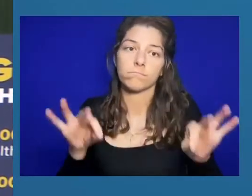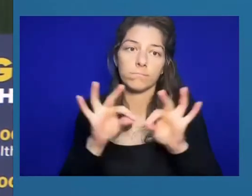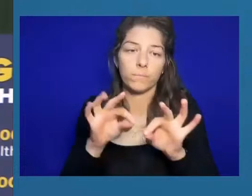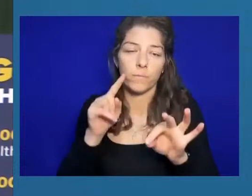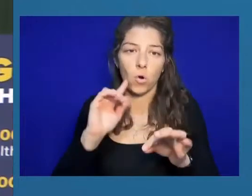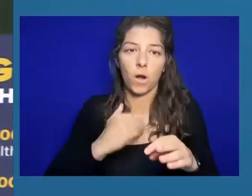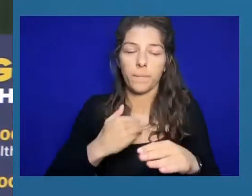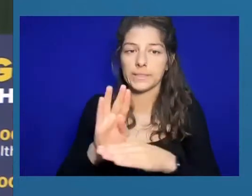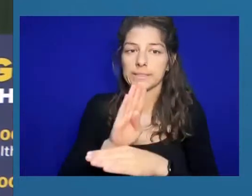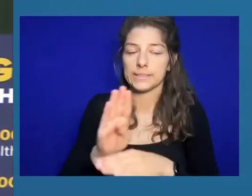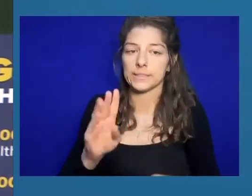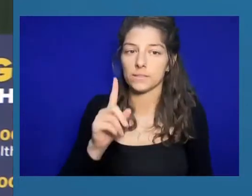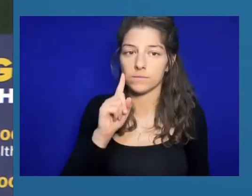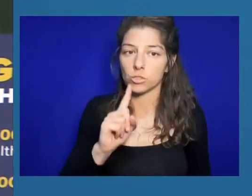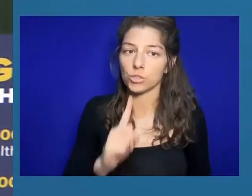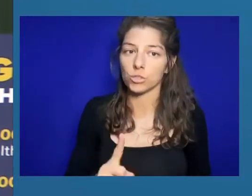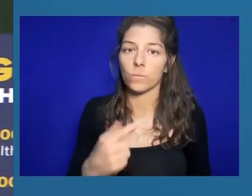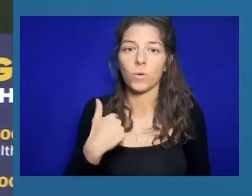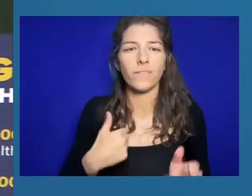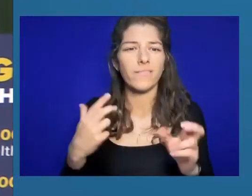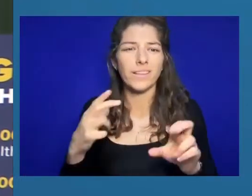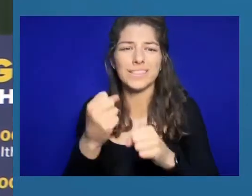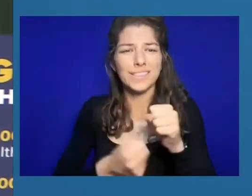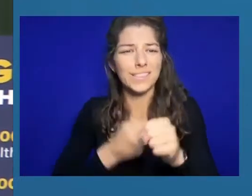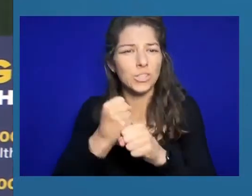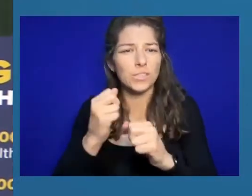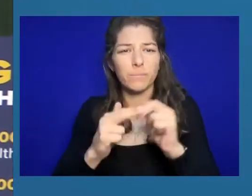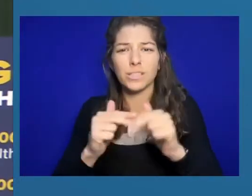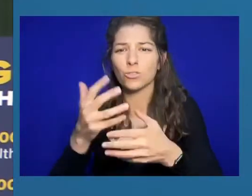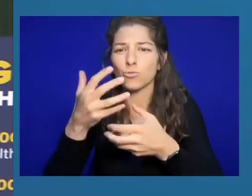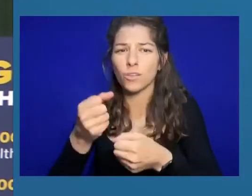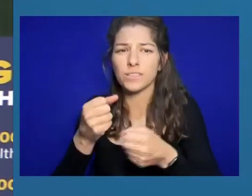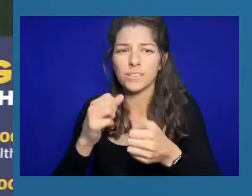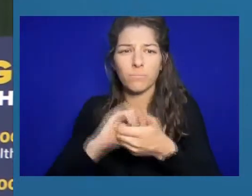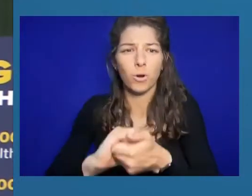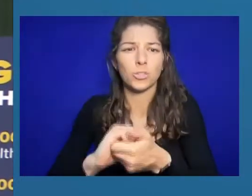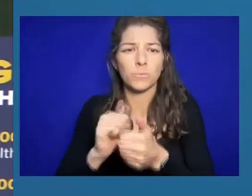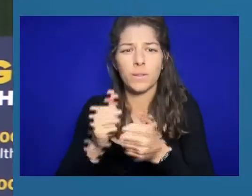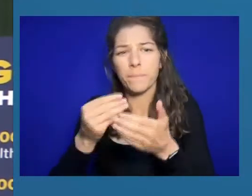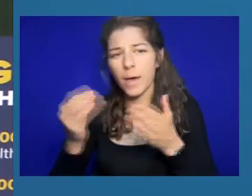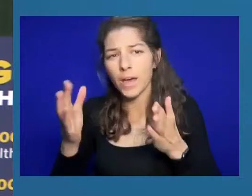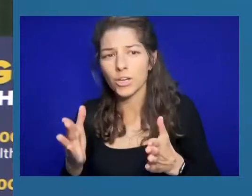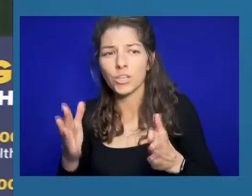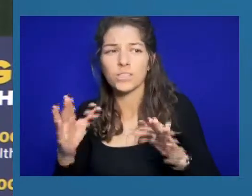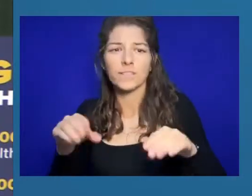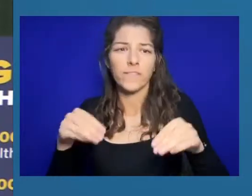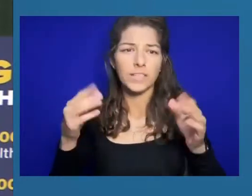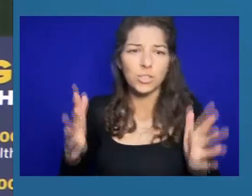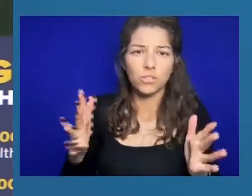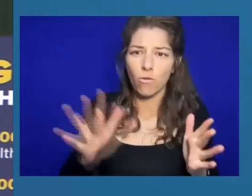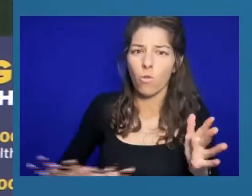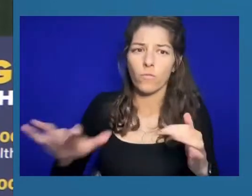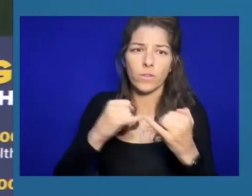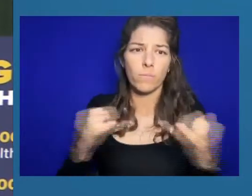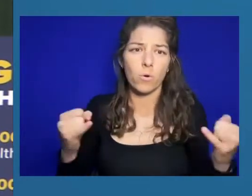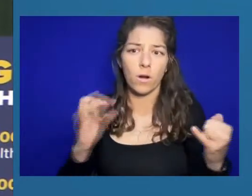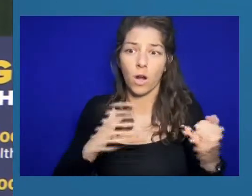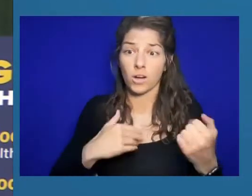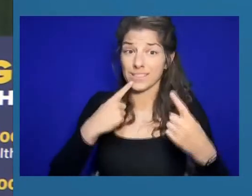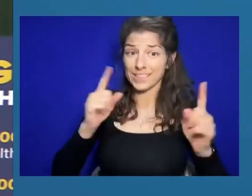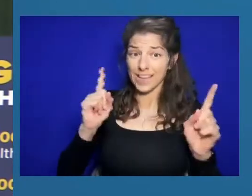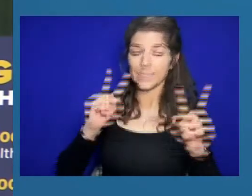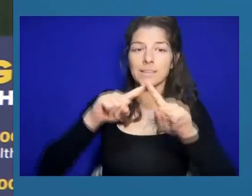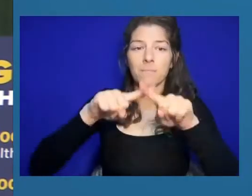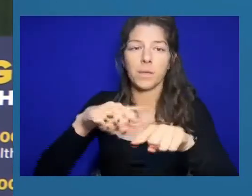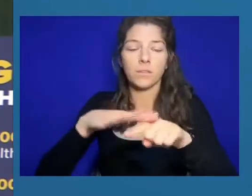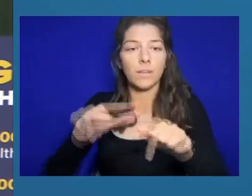business. We've invested years building trusted partnerships with buyers and vendors across the border. Our success depends on